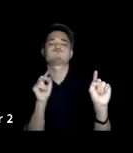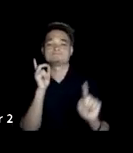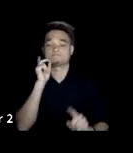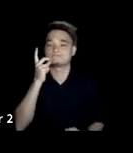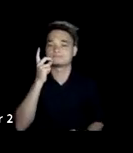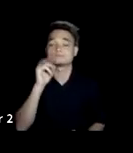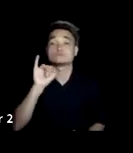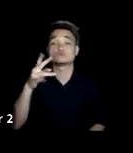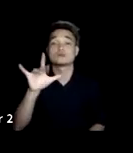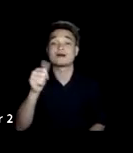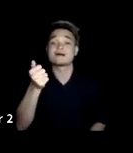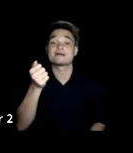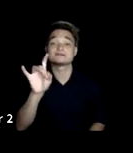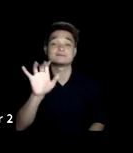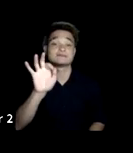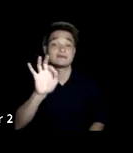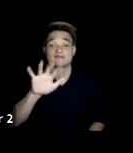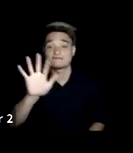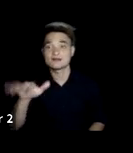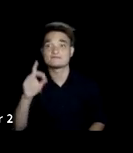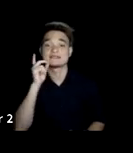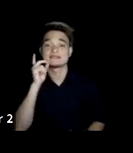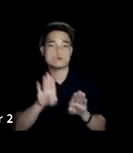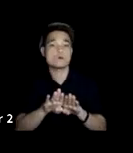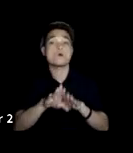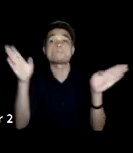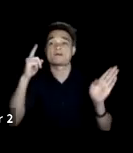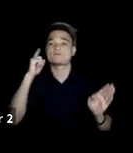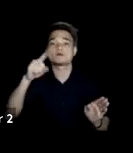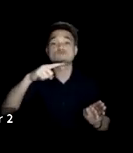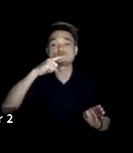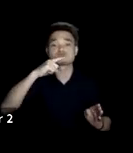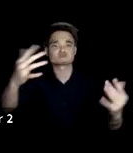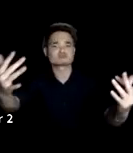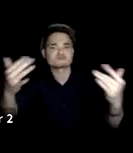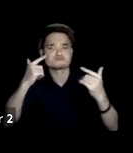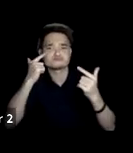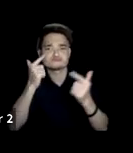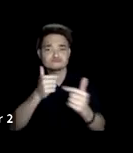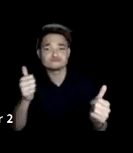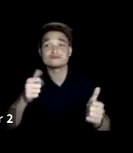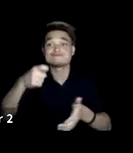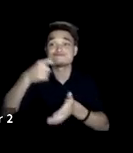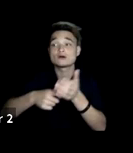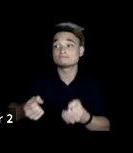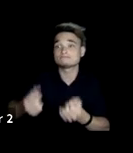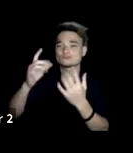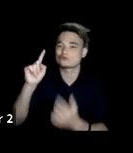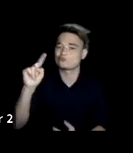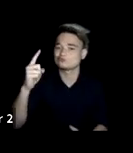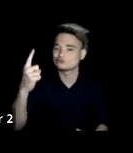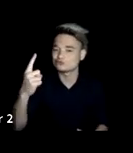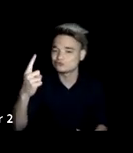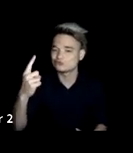1955, Disneyland is open to the public. The original admission price was $1. The cost of rides was